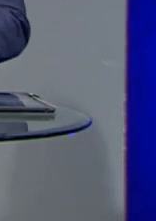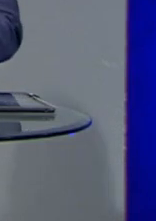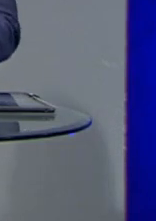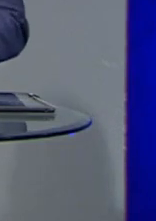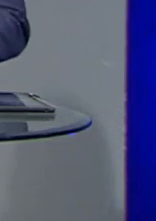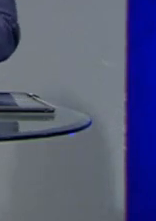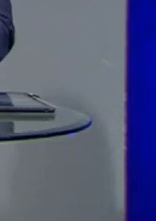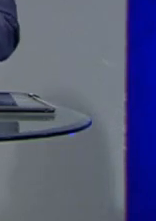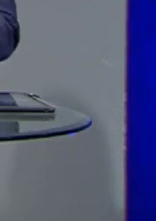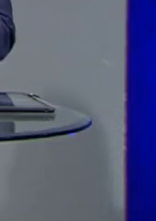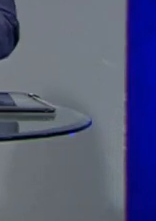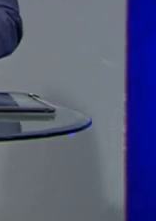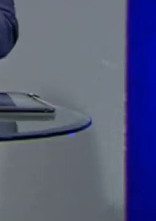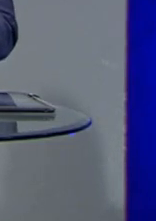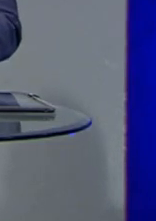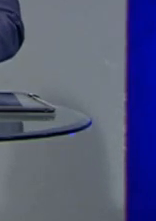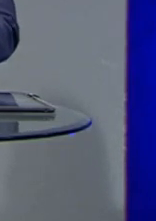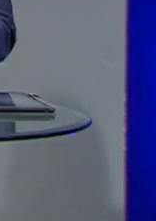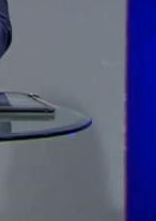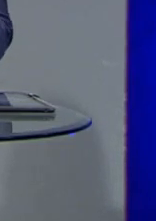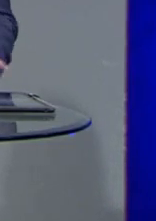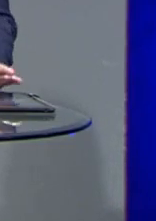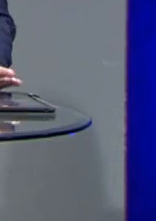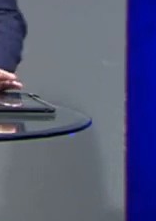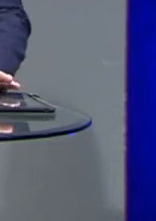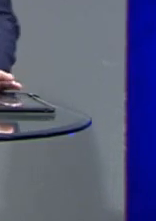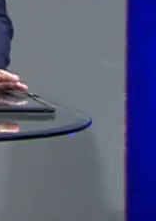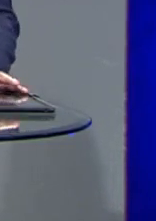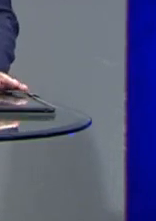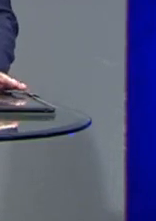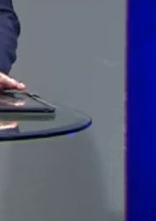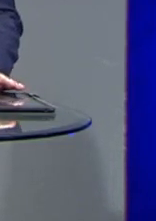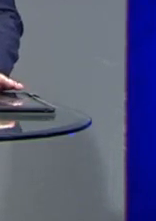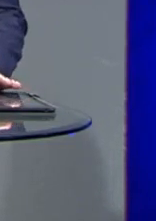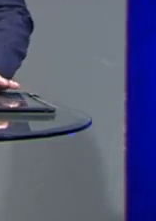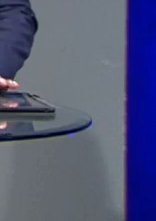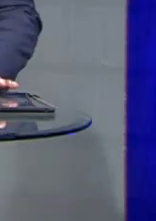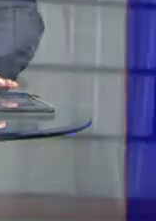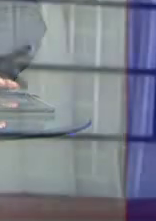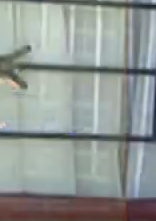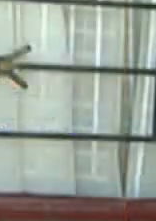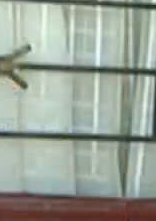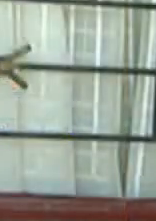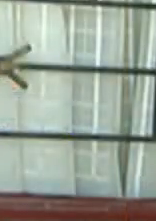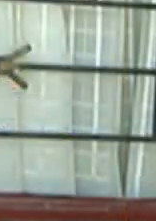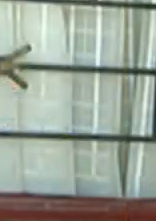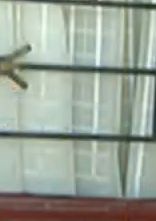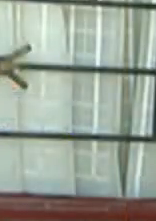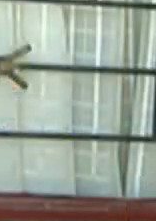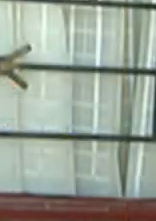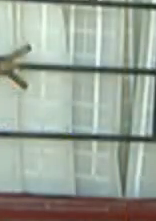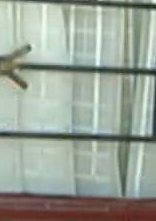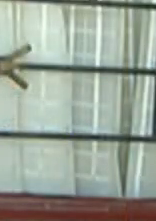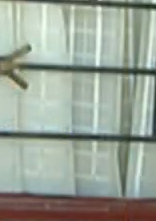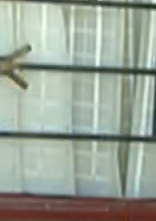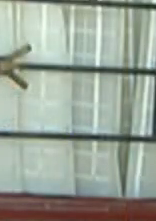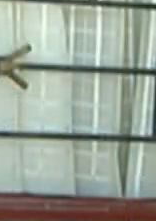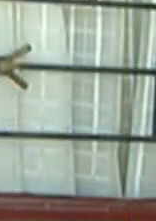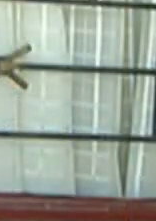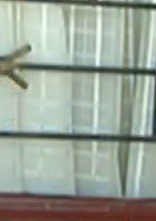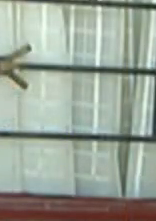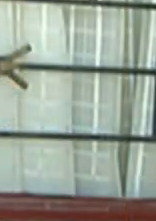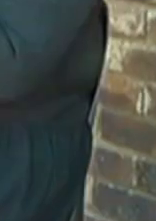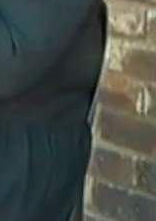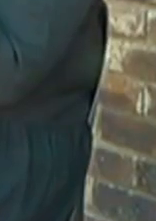will become the 12th official language of the country. This comes after the Department of Basic Education announced that it